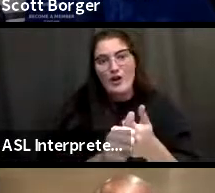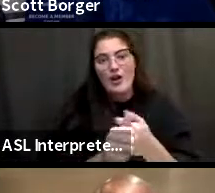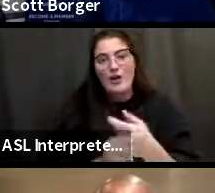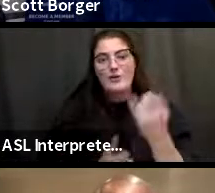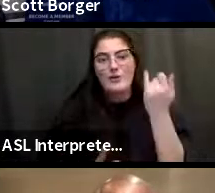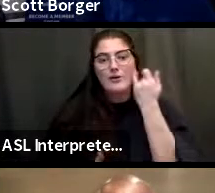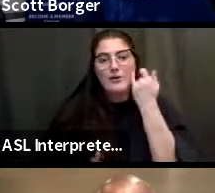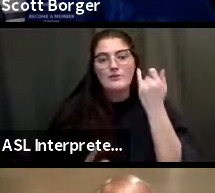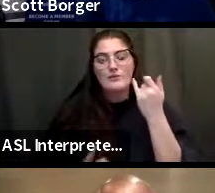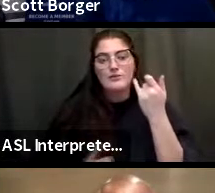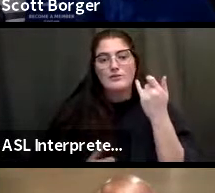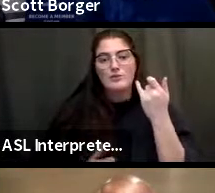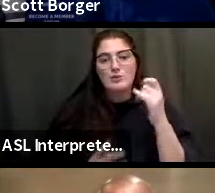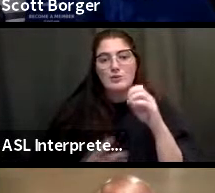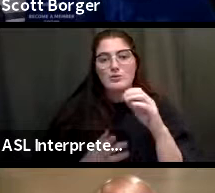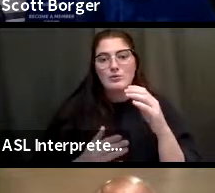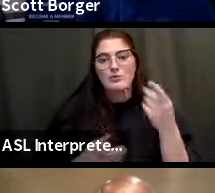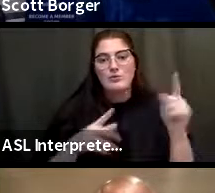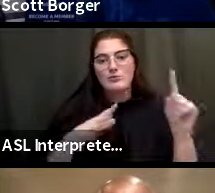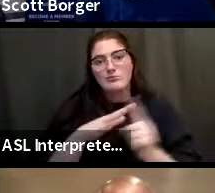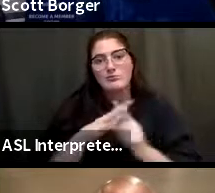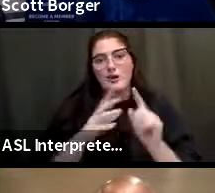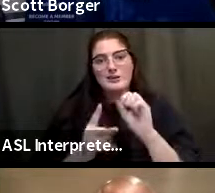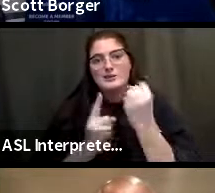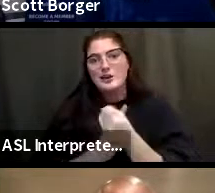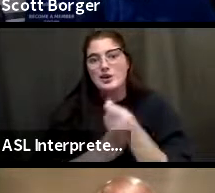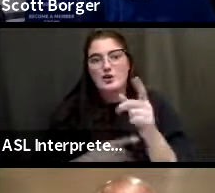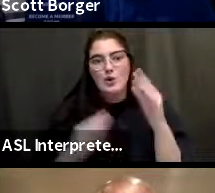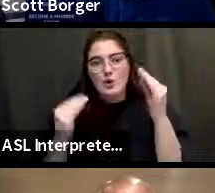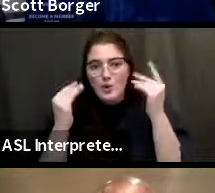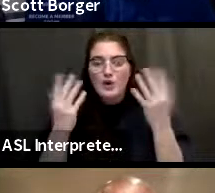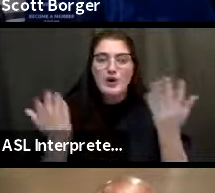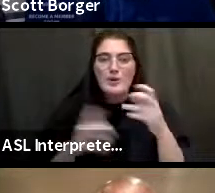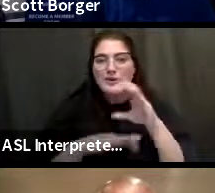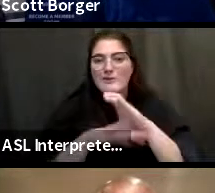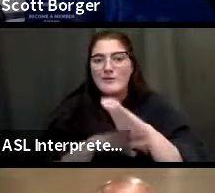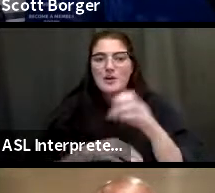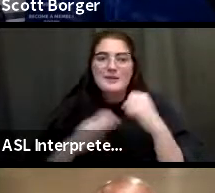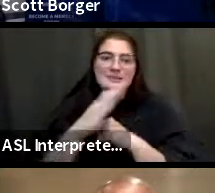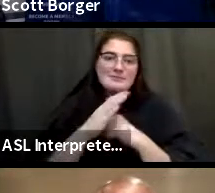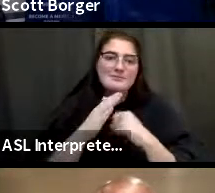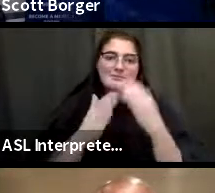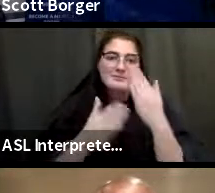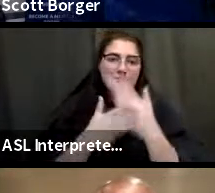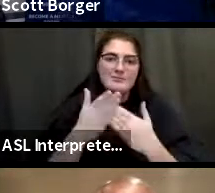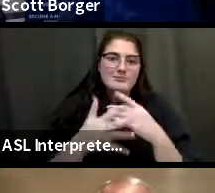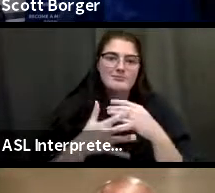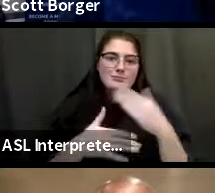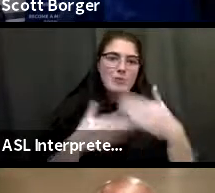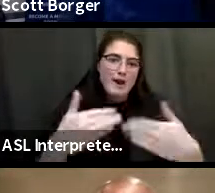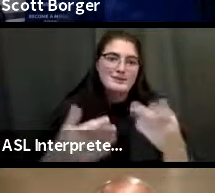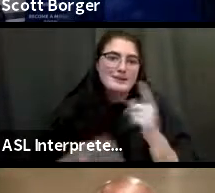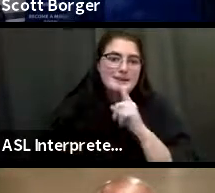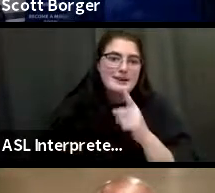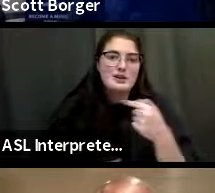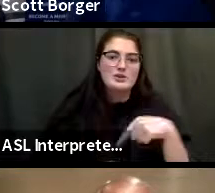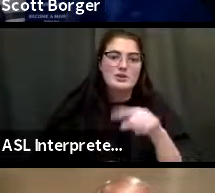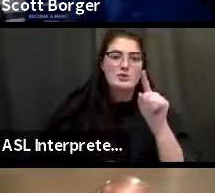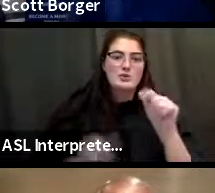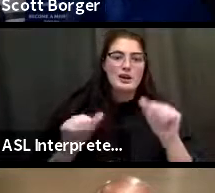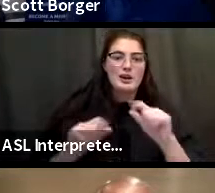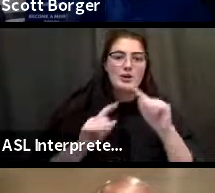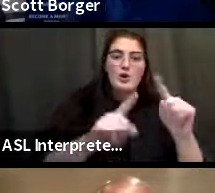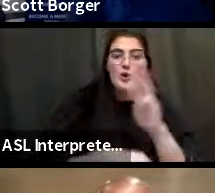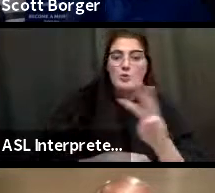across a situation where you are wondering what the enforcement stage is, you can go to our website. We have a tool called